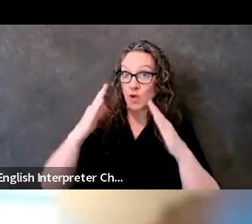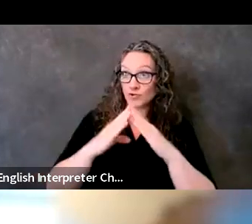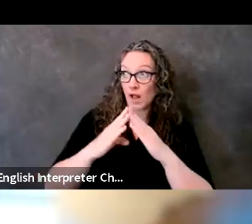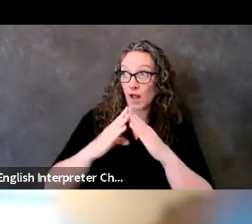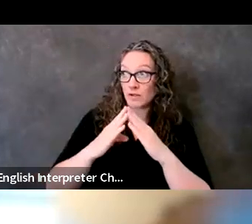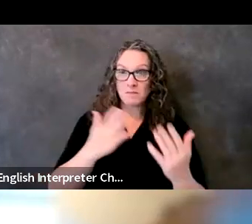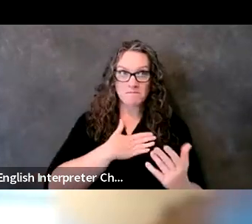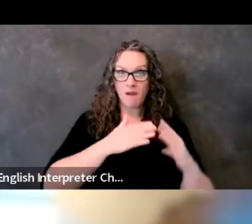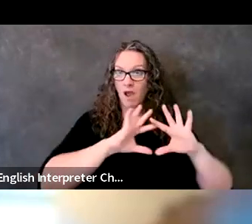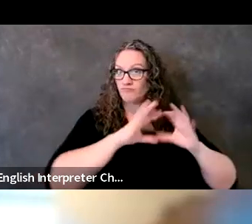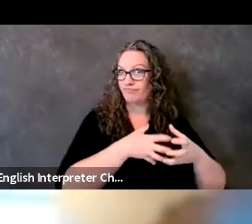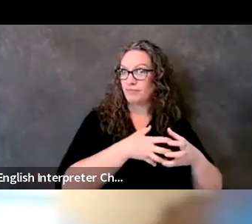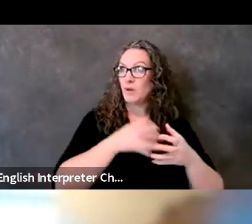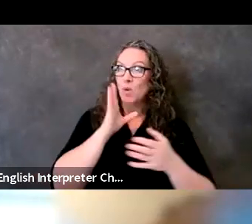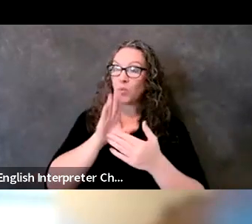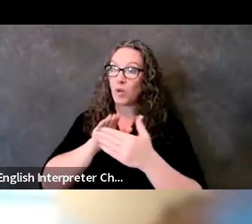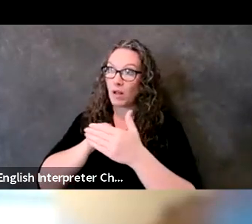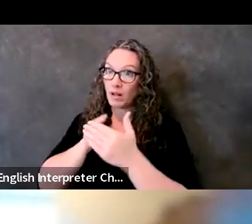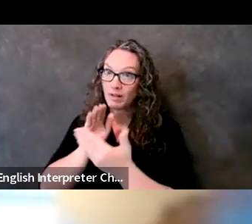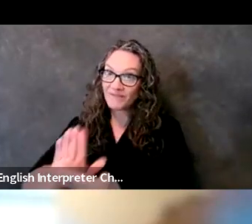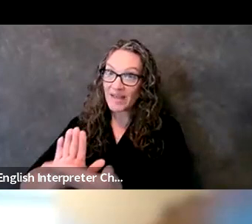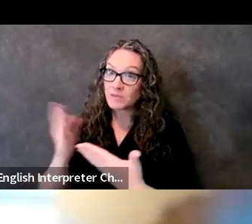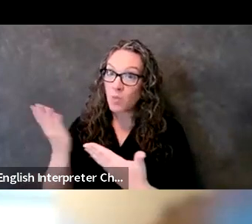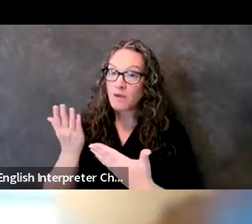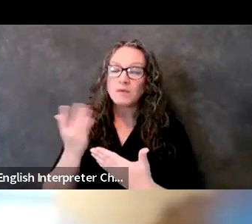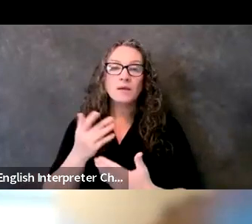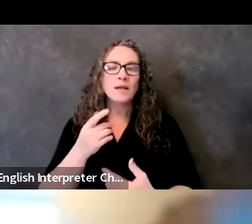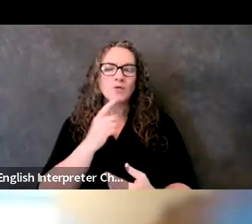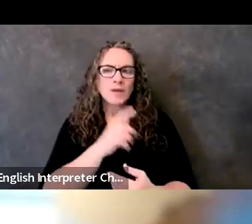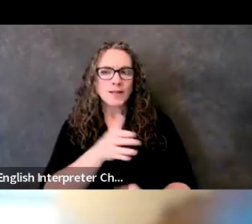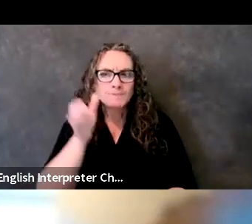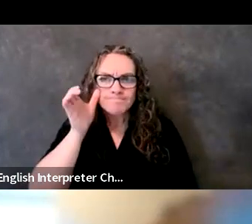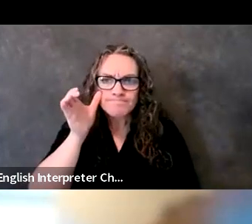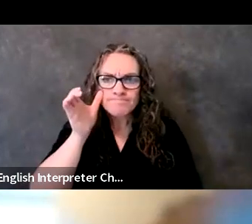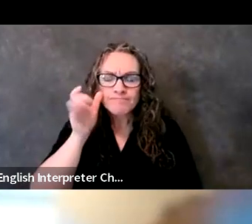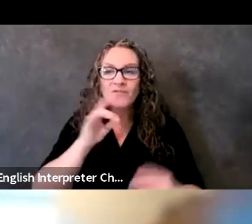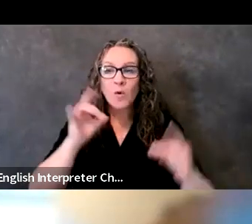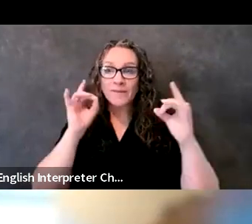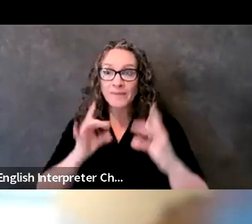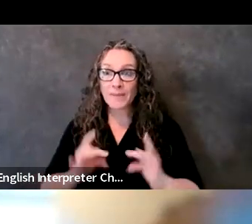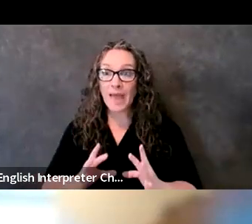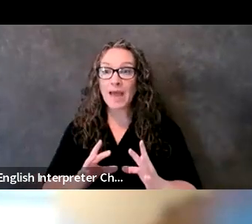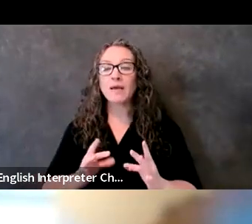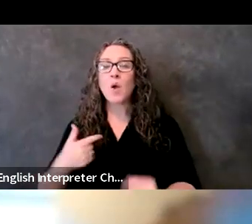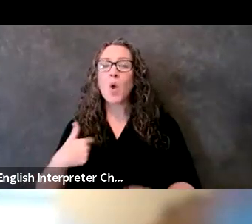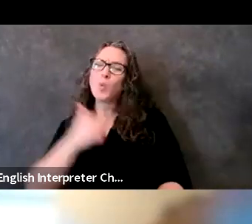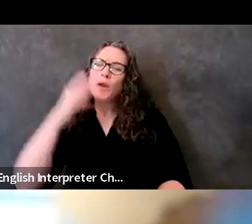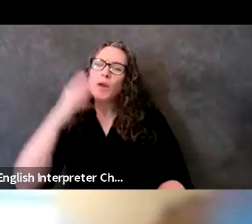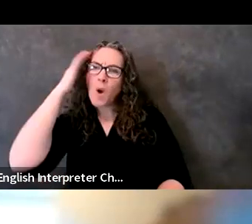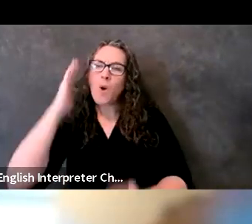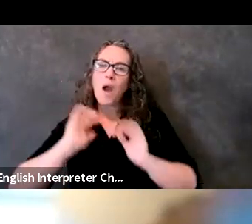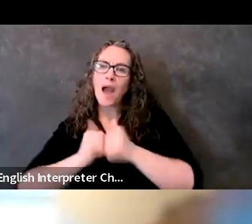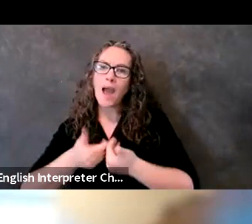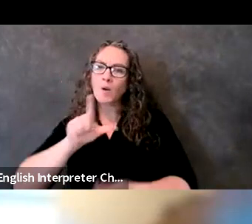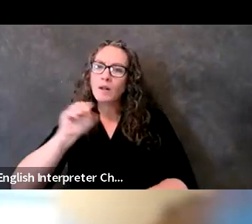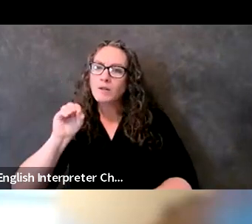open to that input and trying to make that part of our solution. We know how to do the logistics, but there are